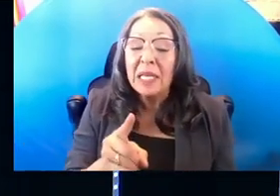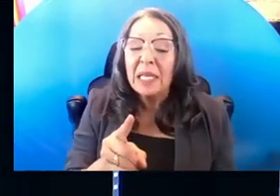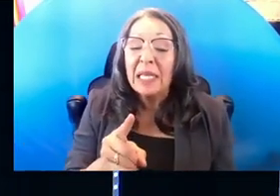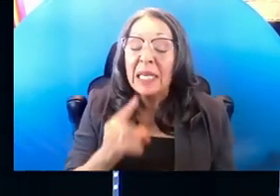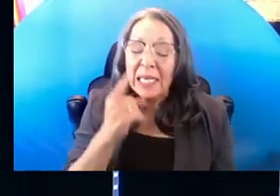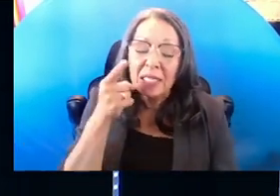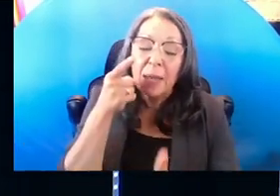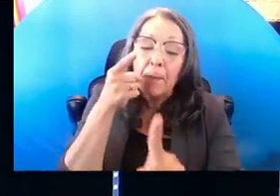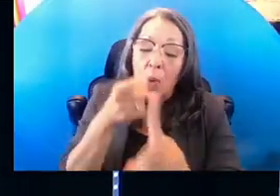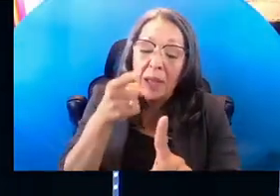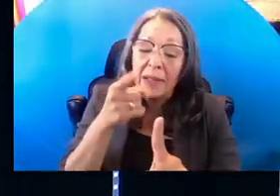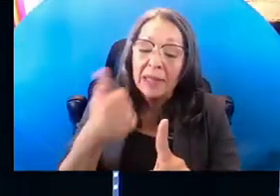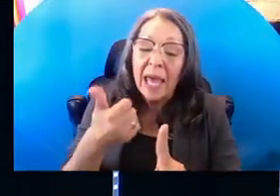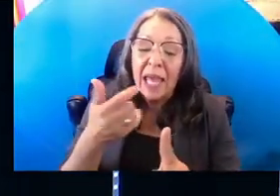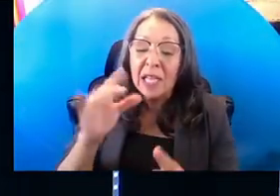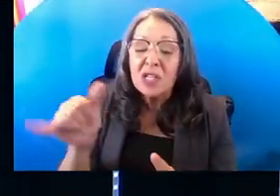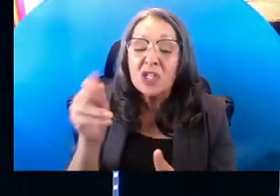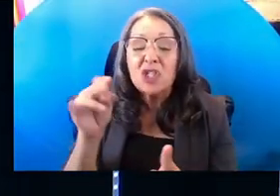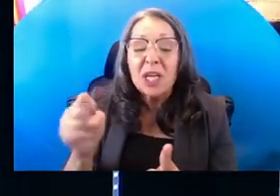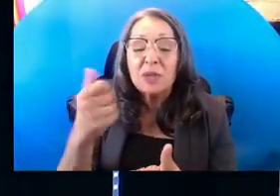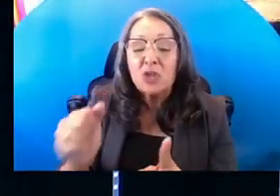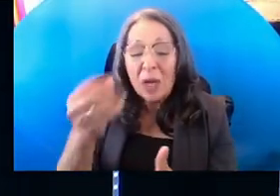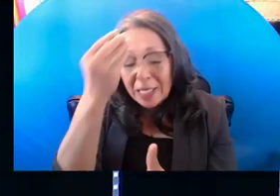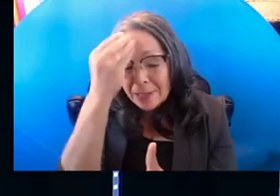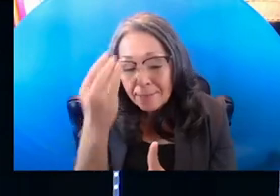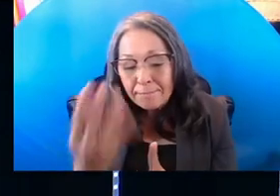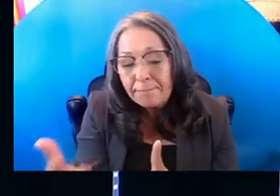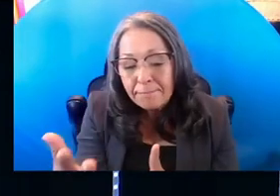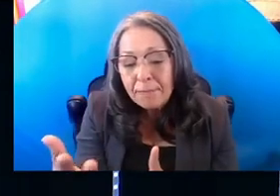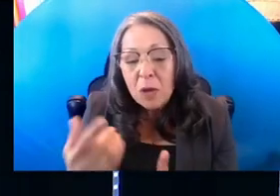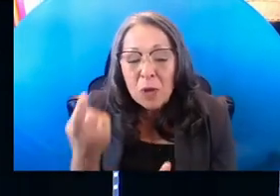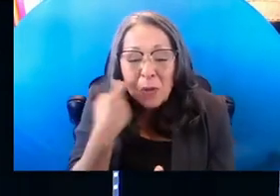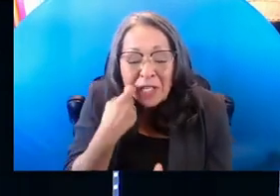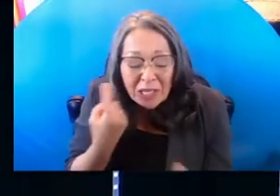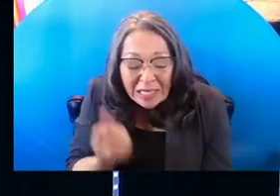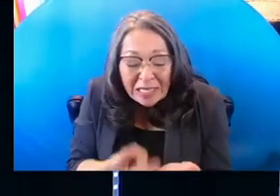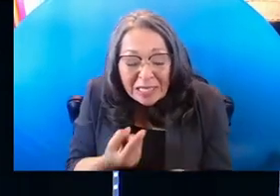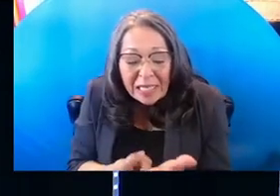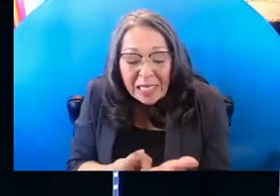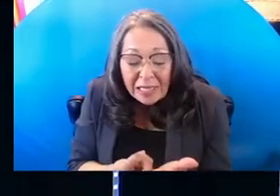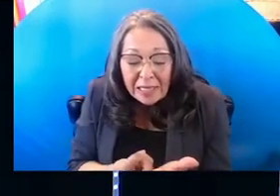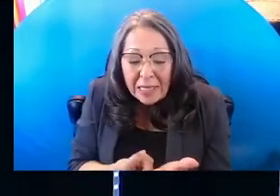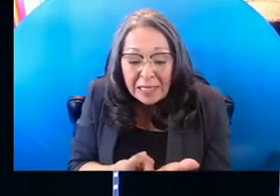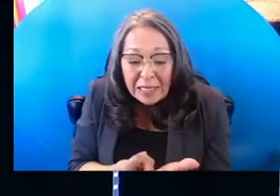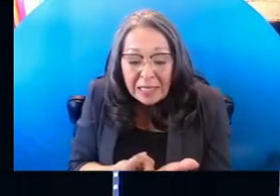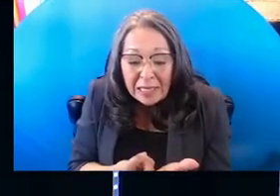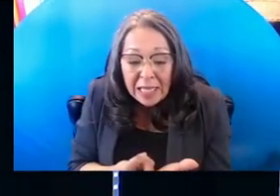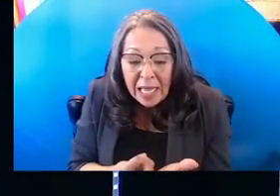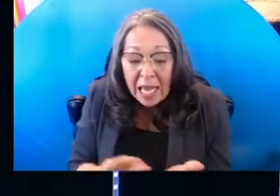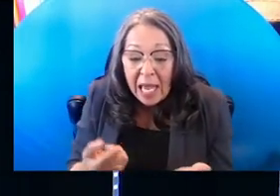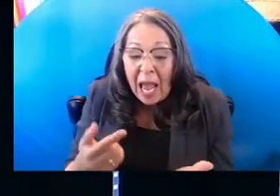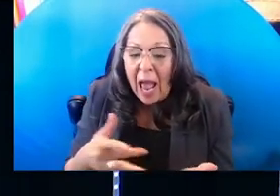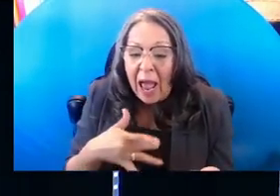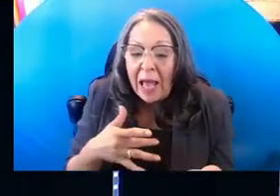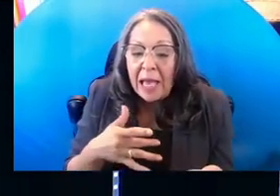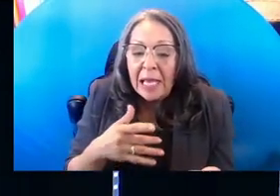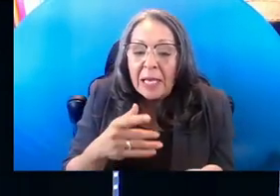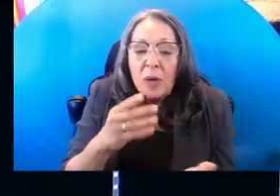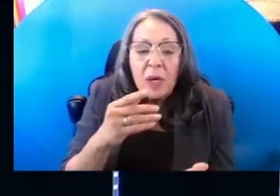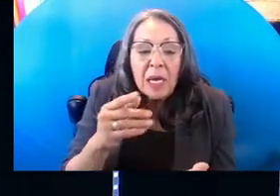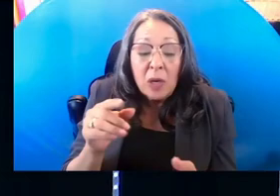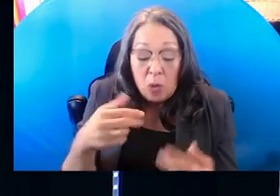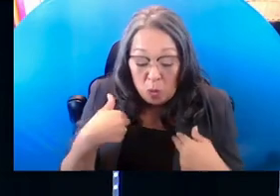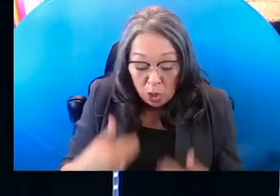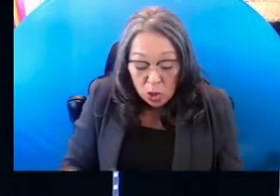point that he's trying to push. And it's the point that we just talked about. It's the fact that as human beings, we think like the rich people, I've got to make sure that I have all these things that